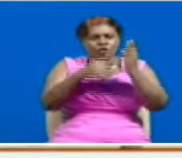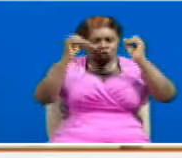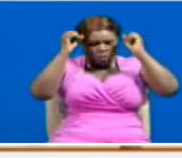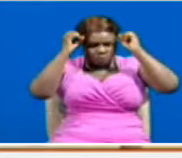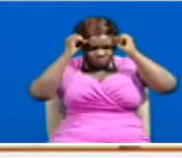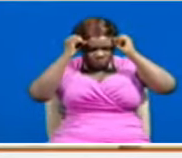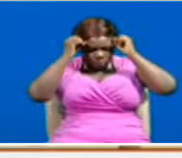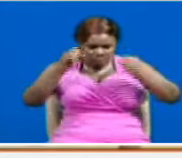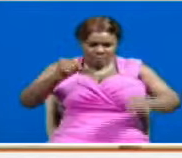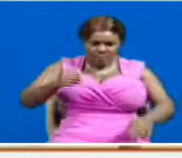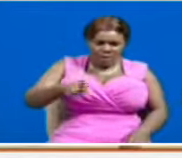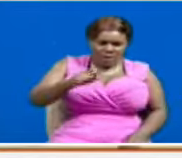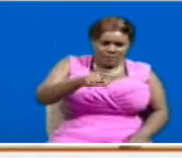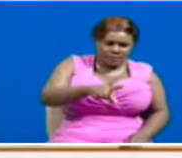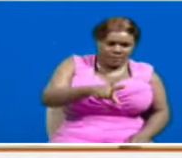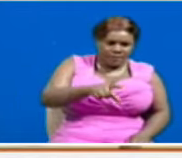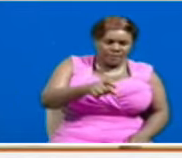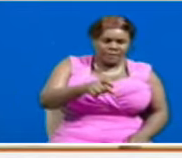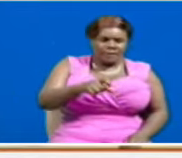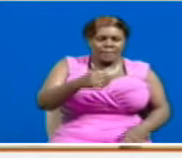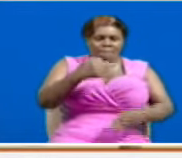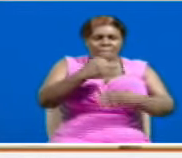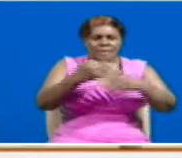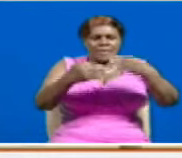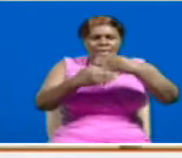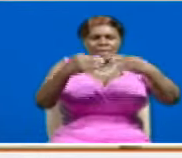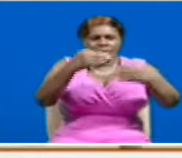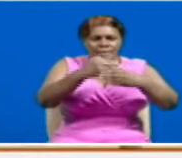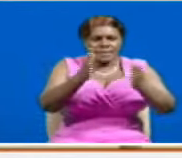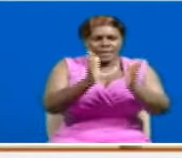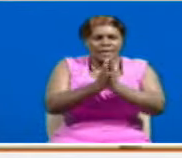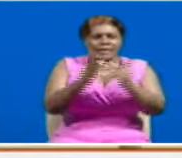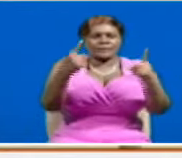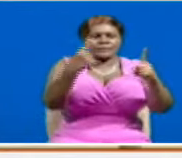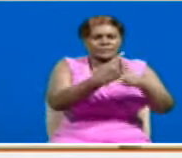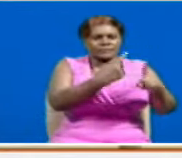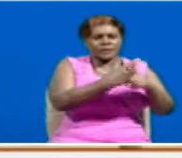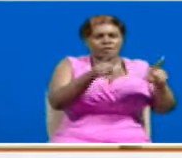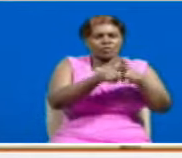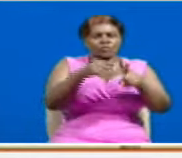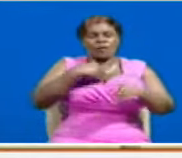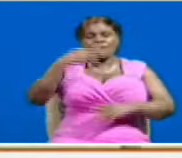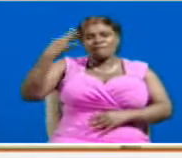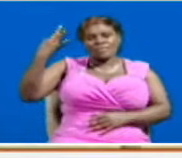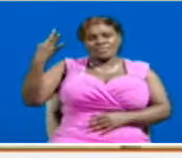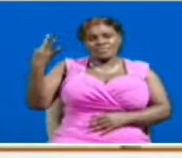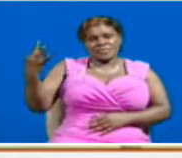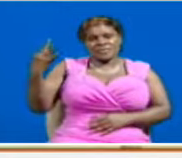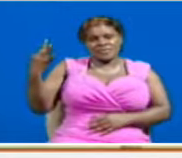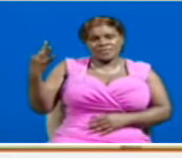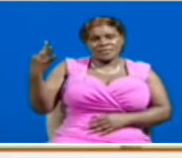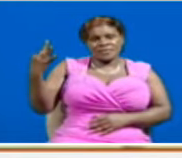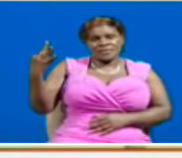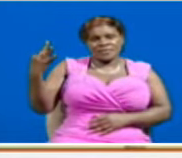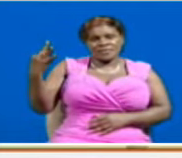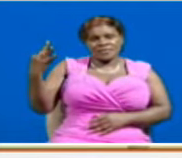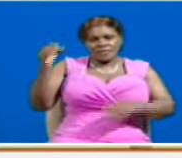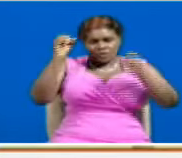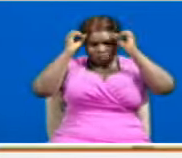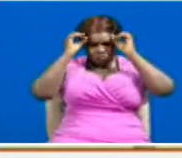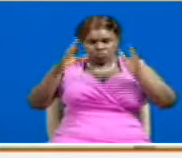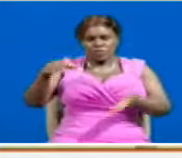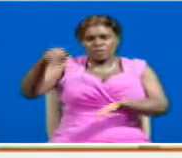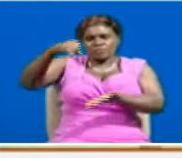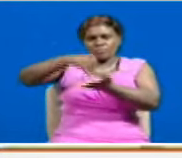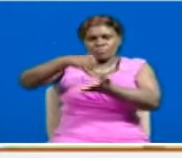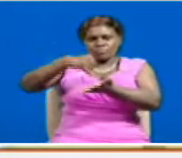with plumbing, masonry, and so forth. Also, we have 3 of them that are in place. Learners are taking position in